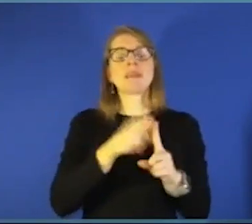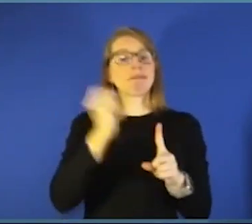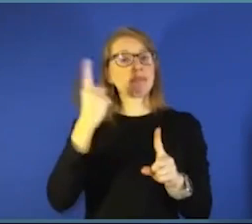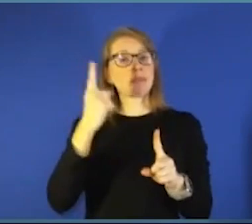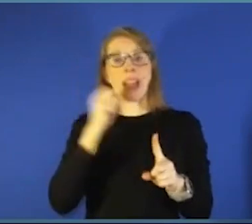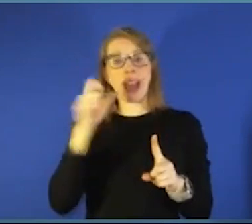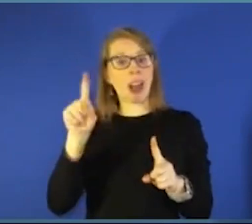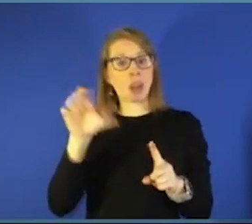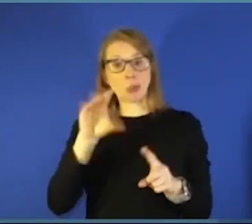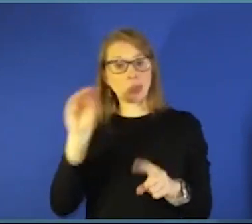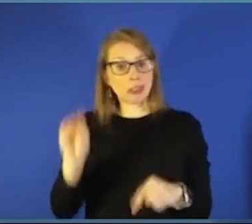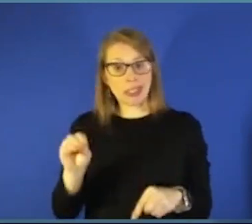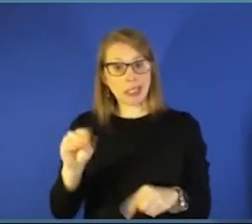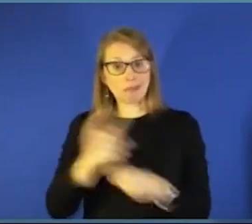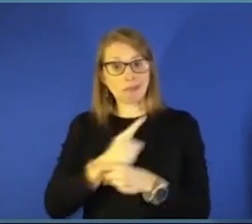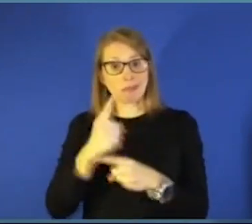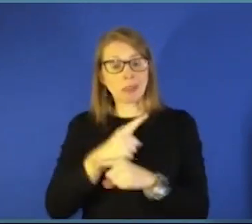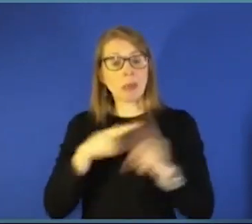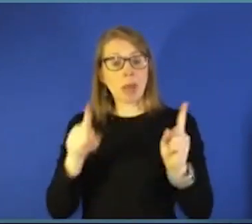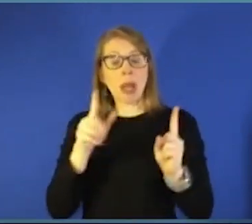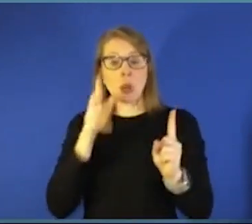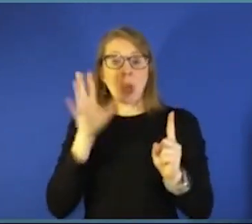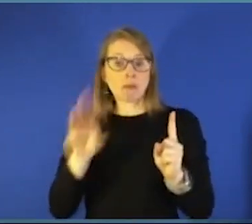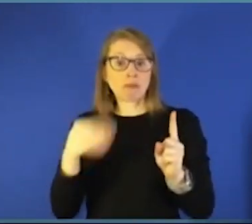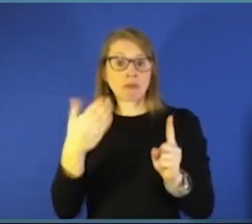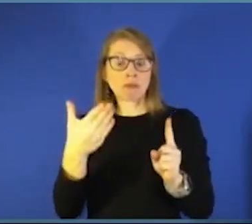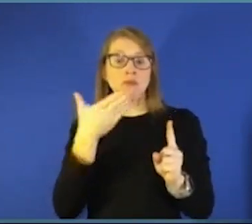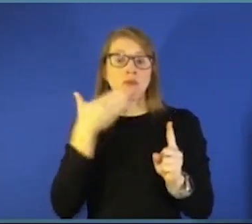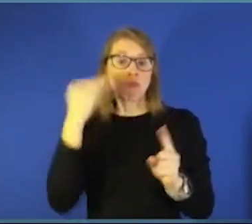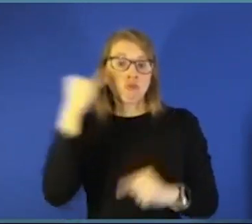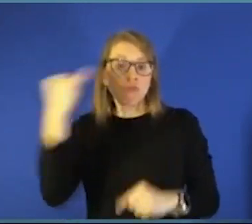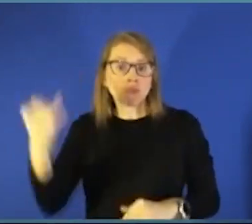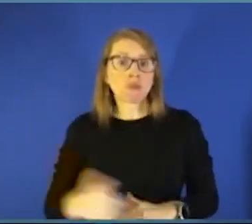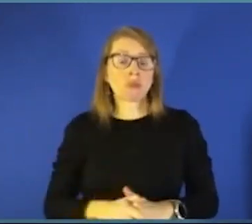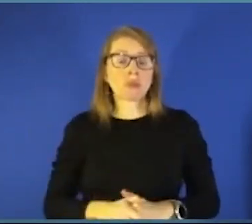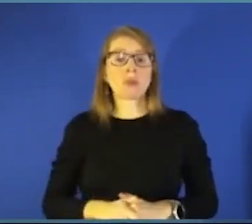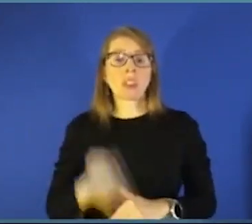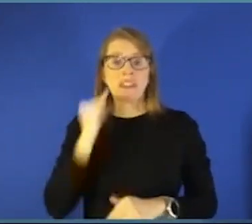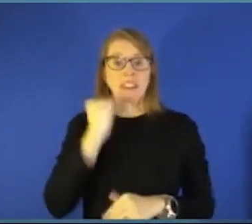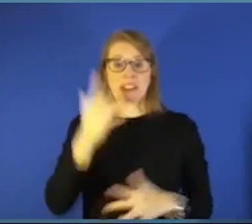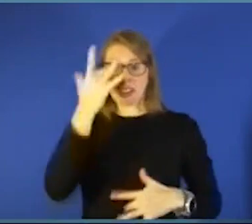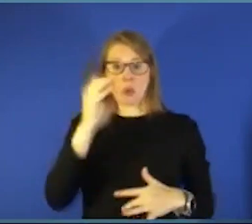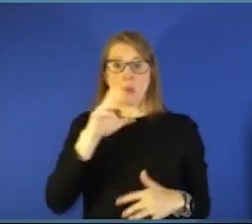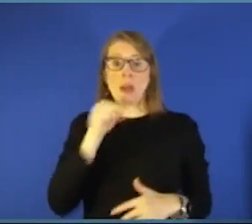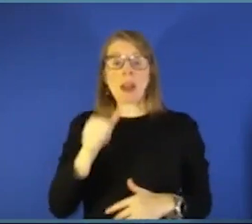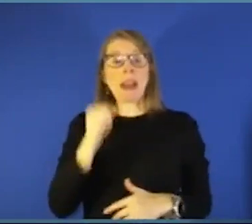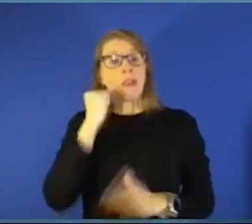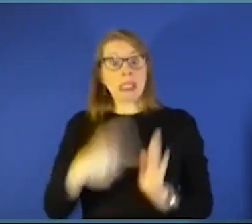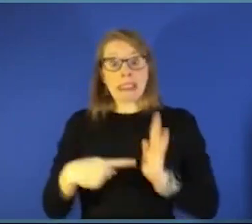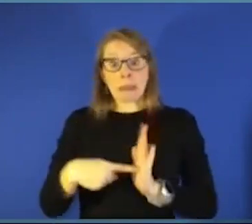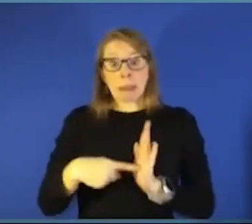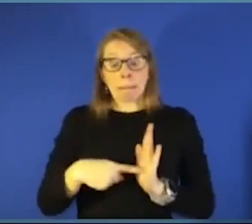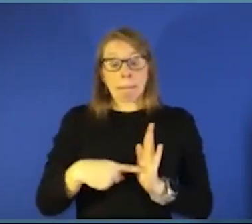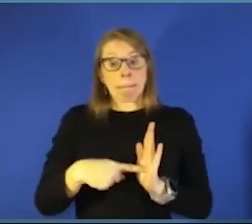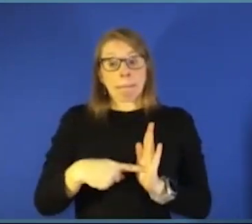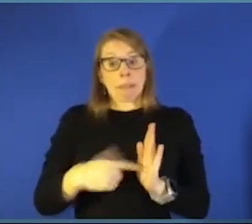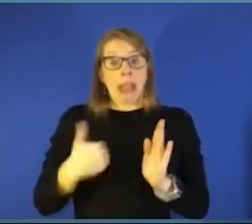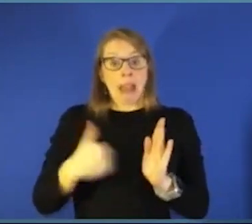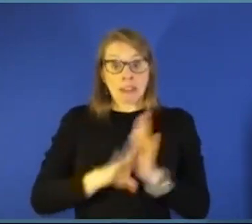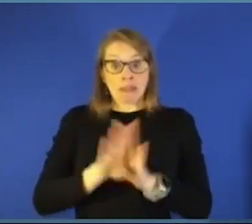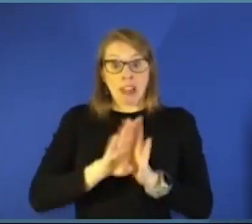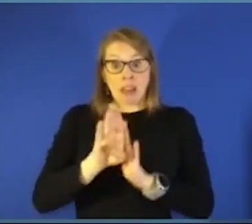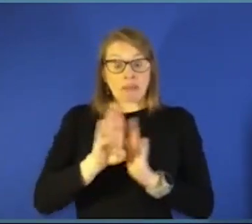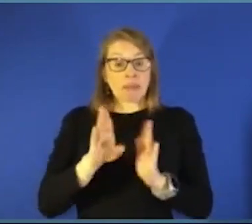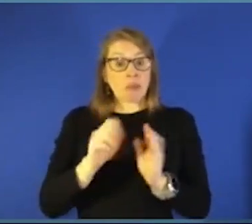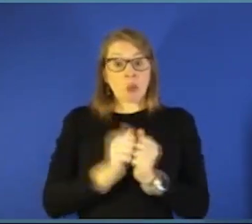100%, it is going to certainly give you some reassurance. If you're symptomatic in any way, shape, or form with any type